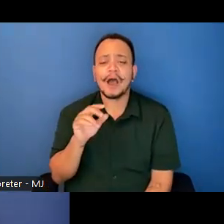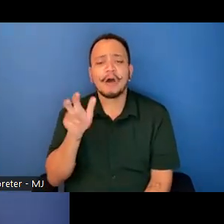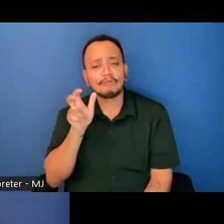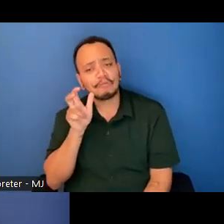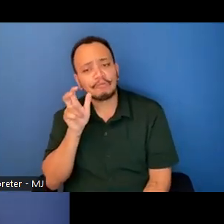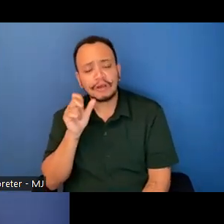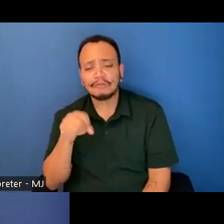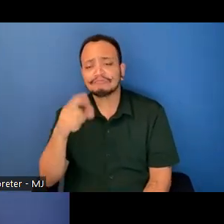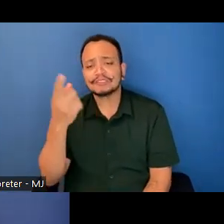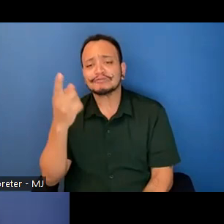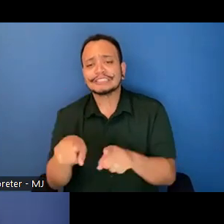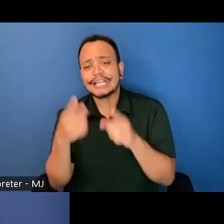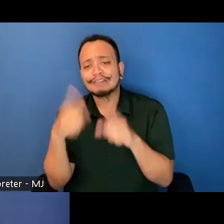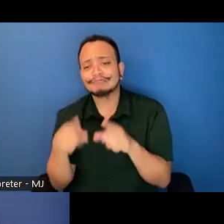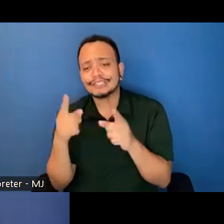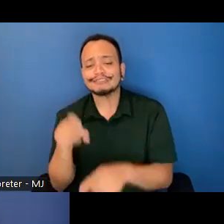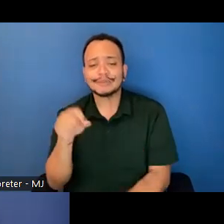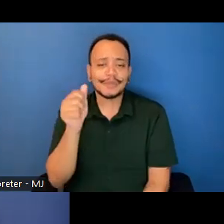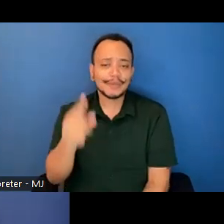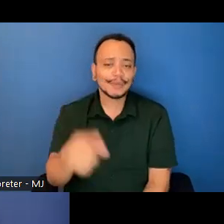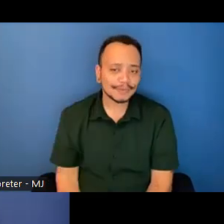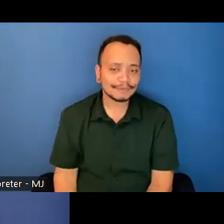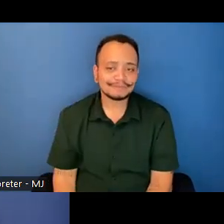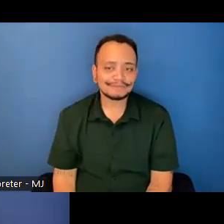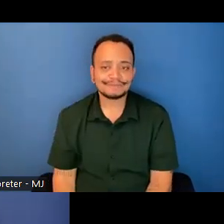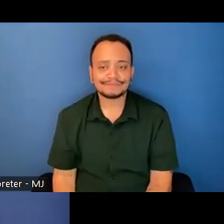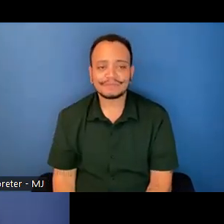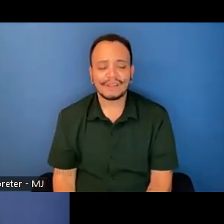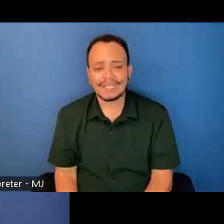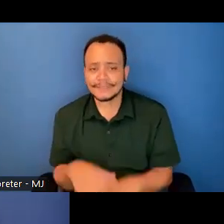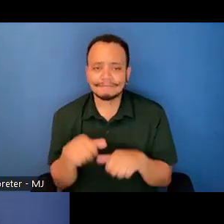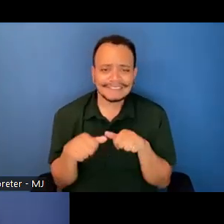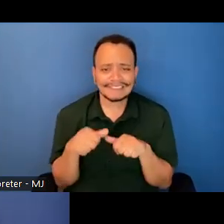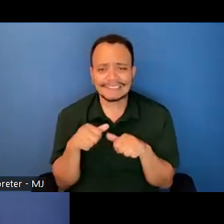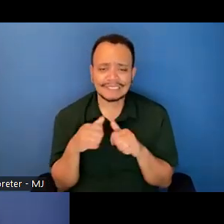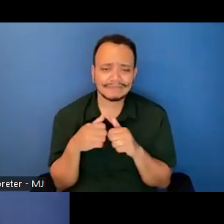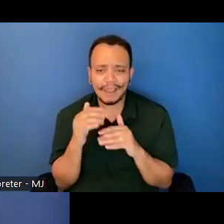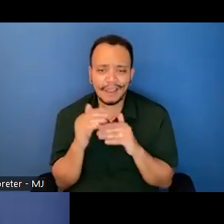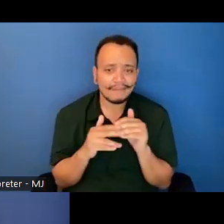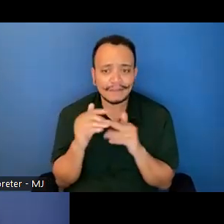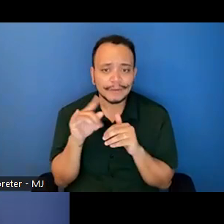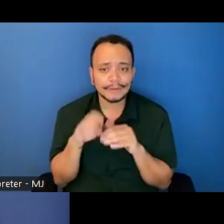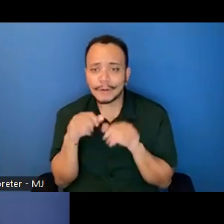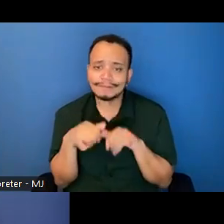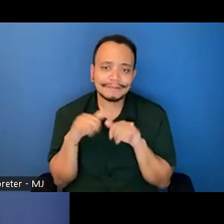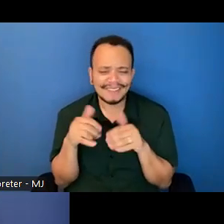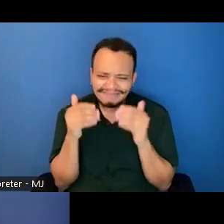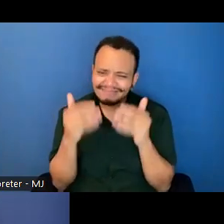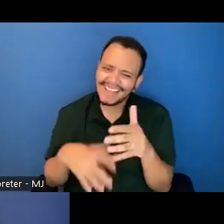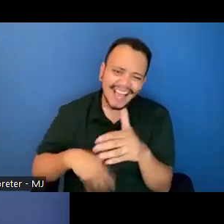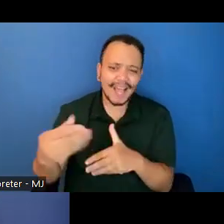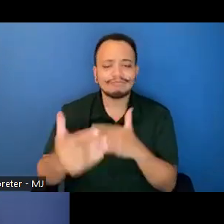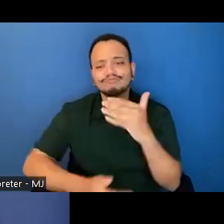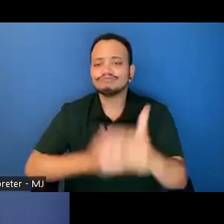I totally concur. Yeah, Getting out of your comfort zone is oftentimes the best way